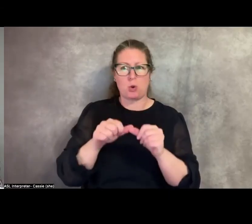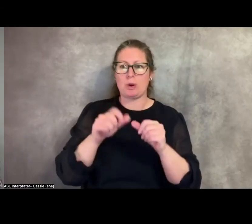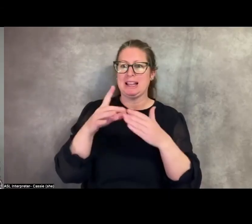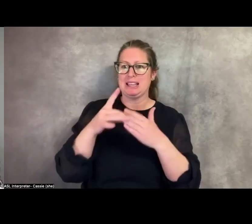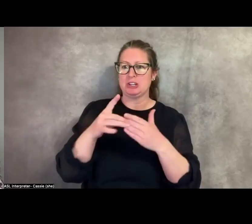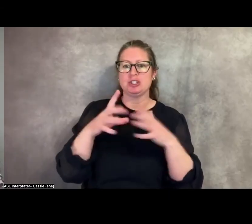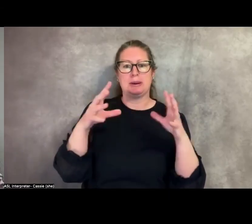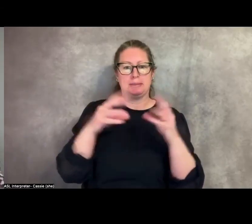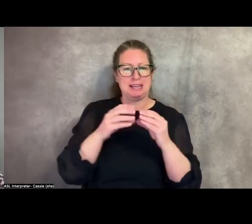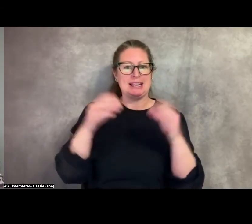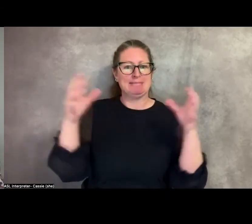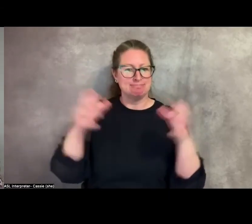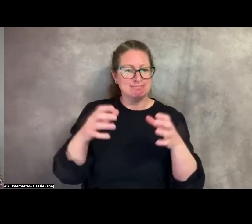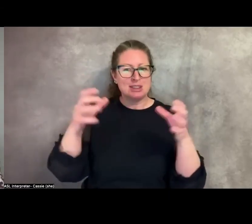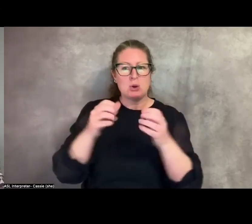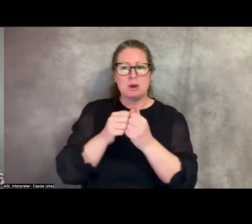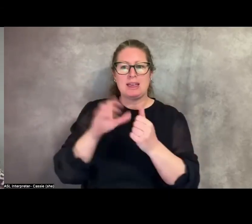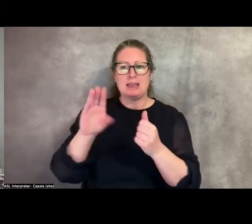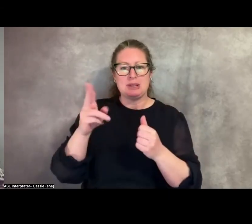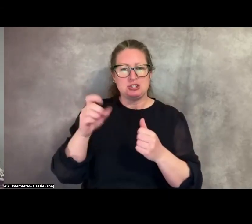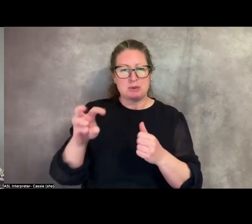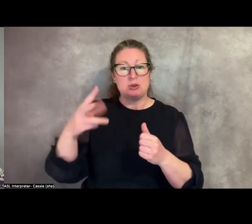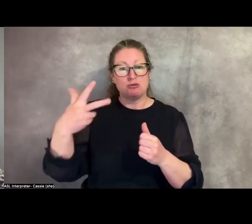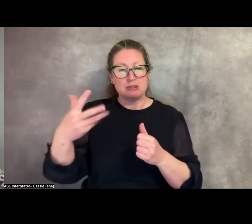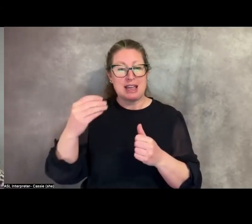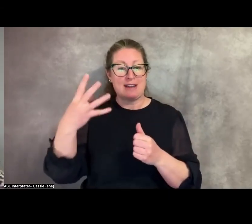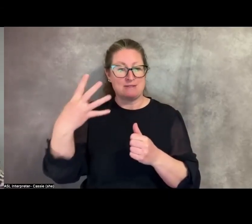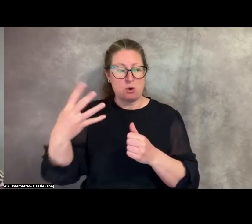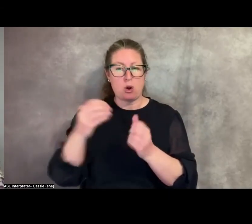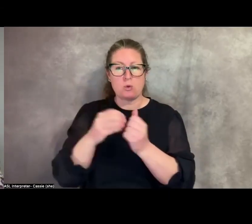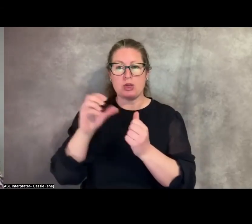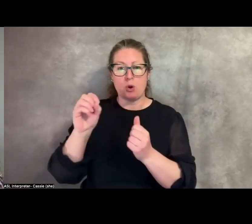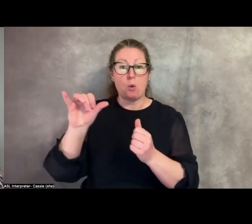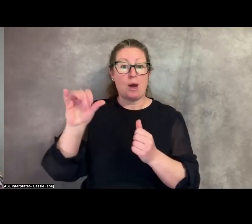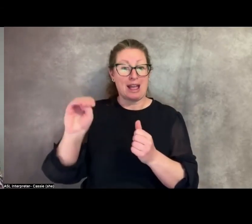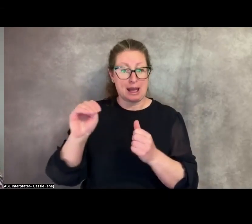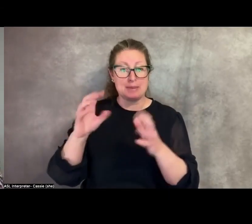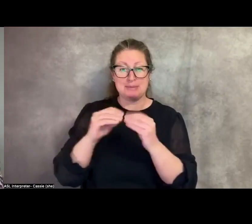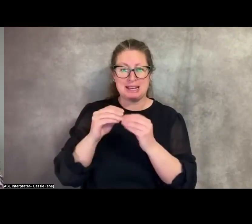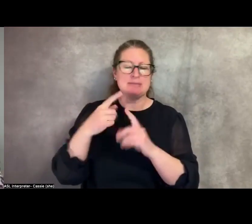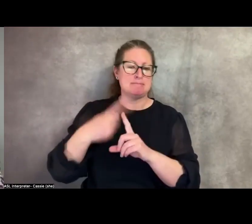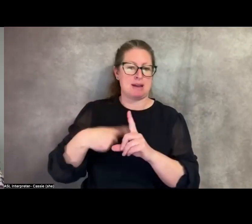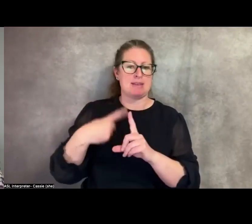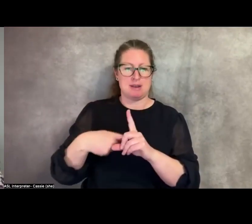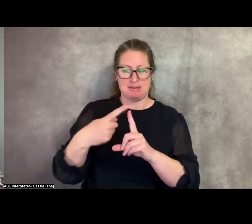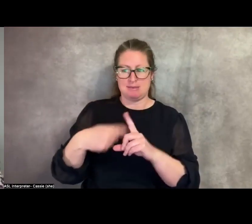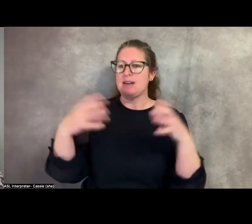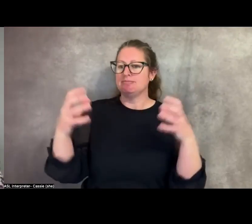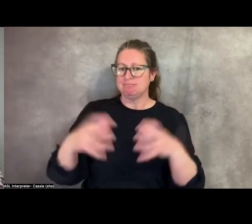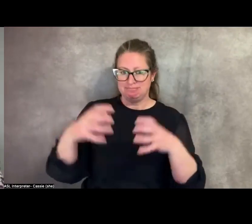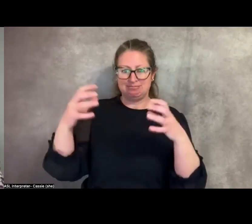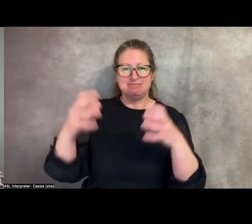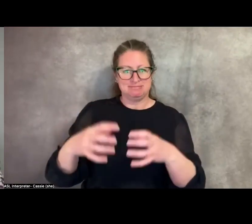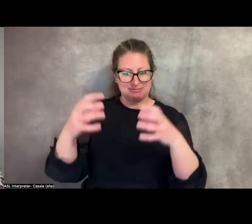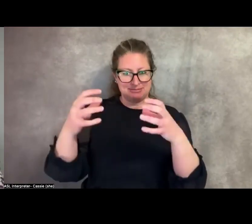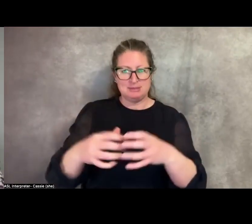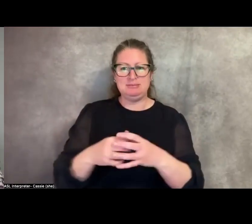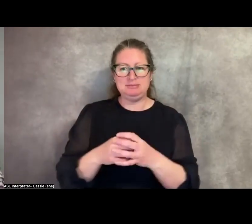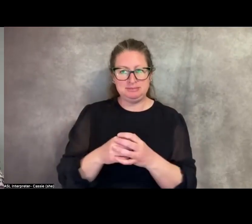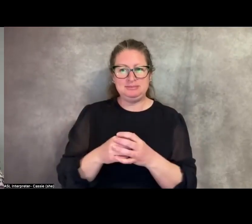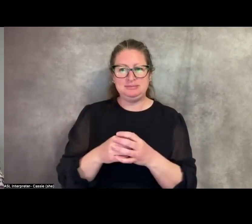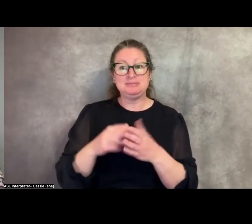the MHW 3s and 4s with our OIM meetings monthly, which led to us meeting with